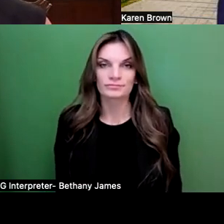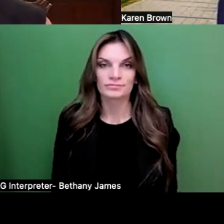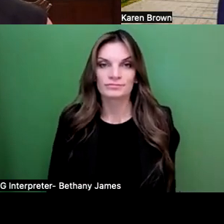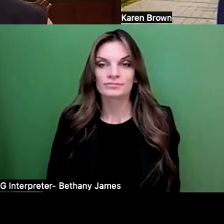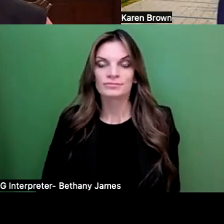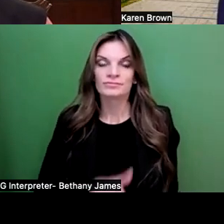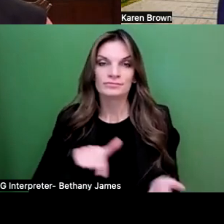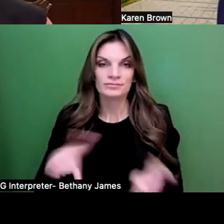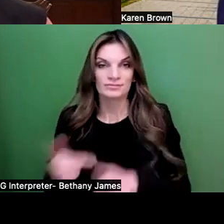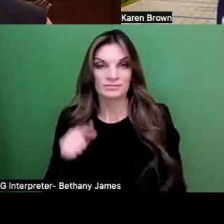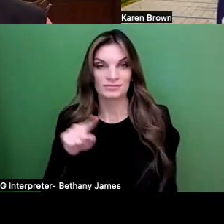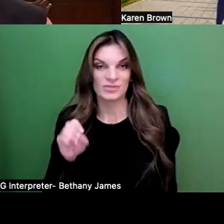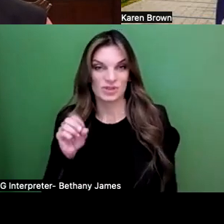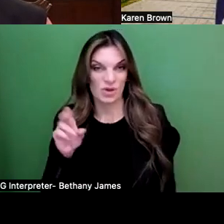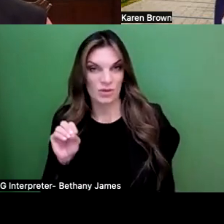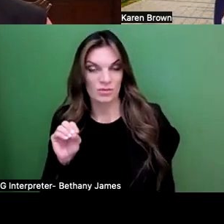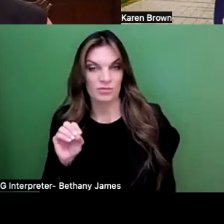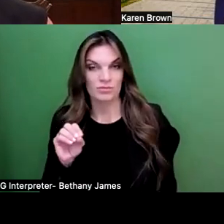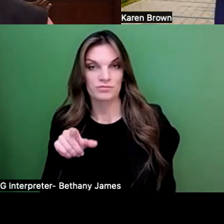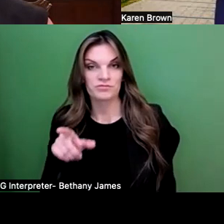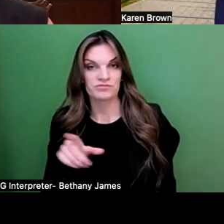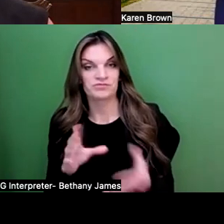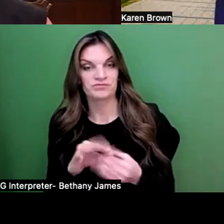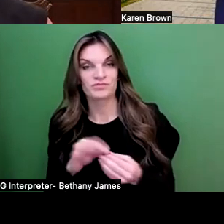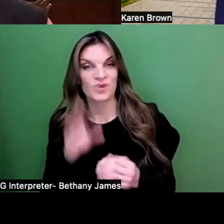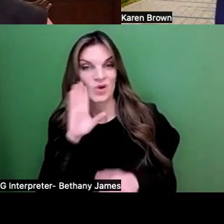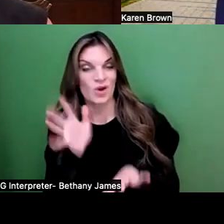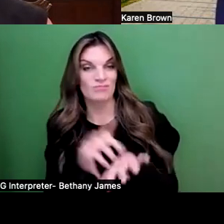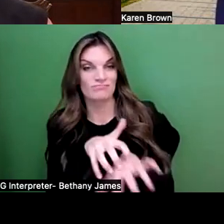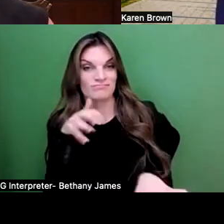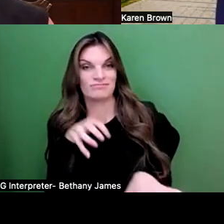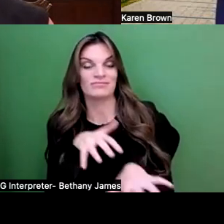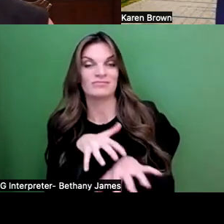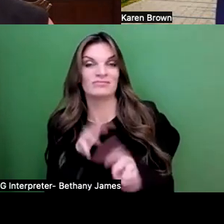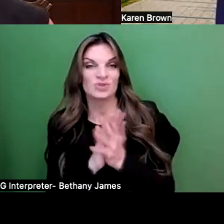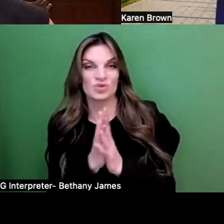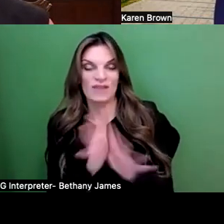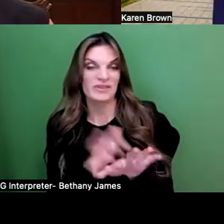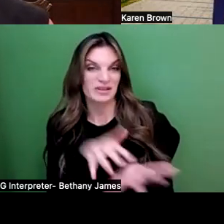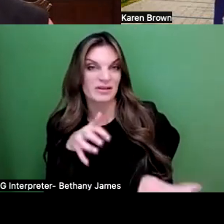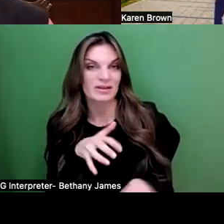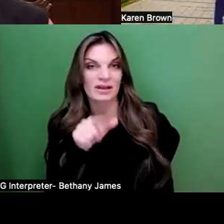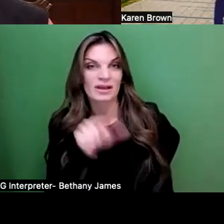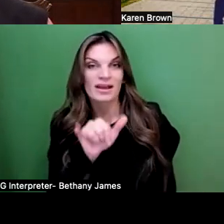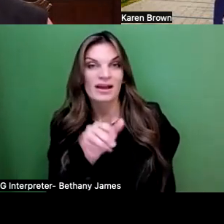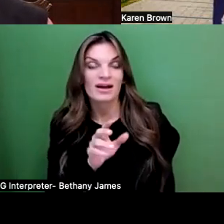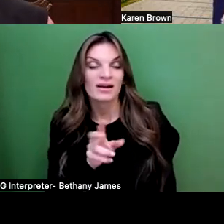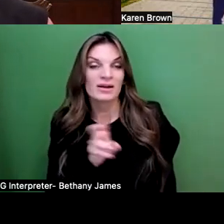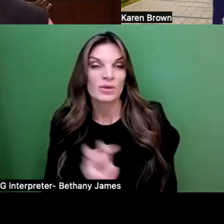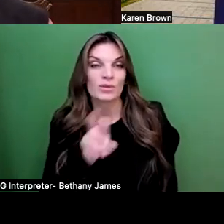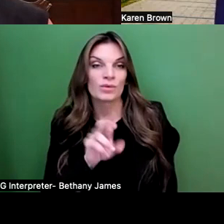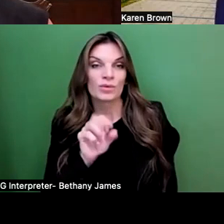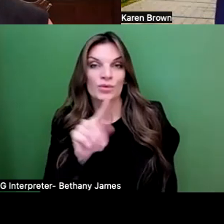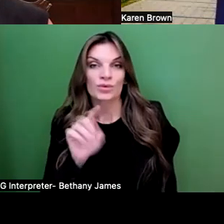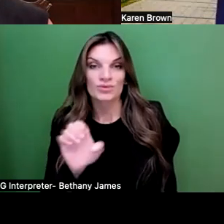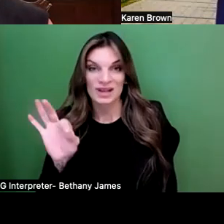is the traffic that we have on our roads, probably Route 9. And we should find ways to move